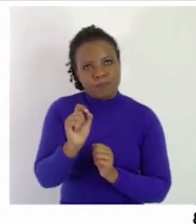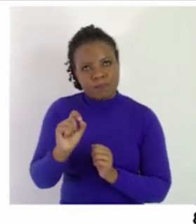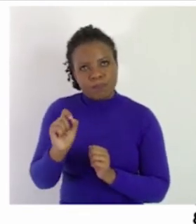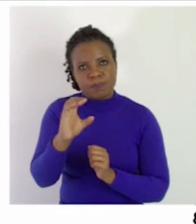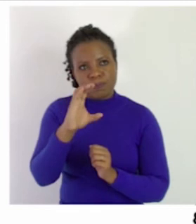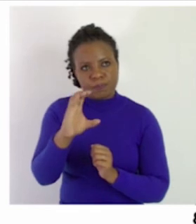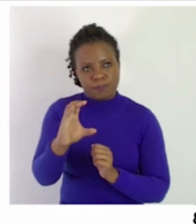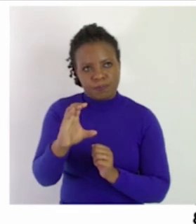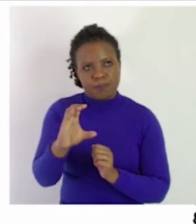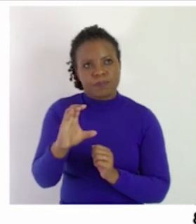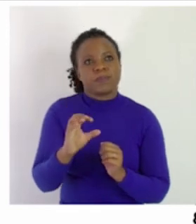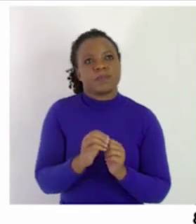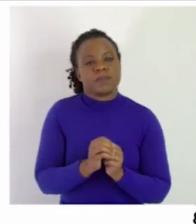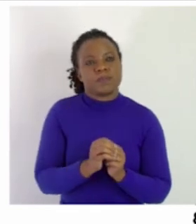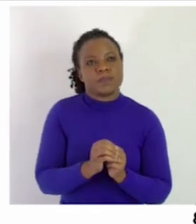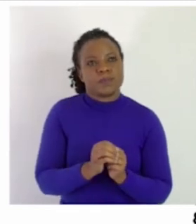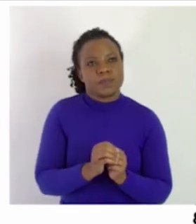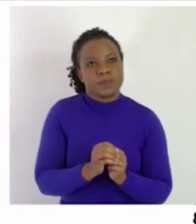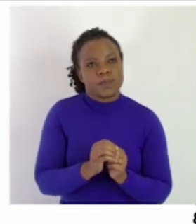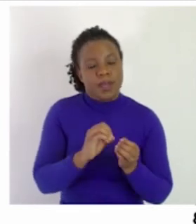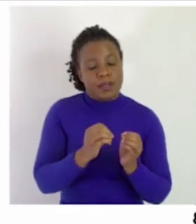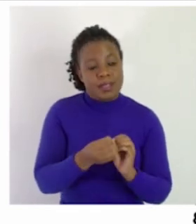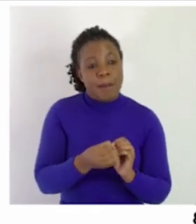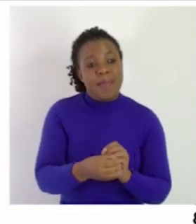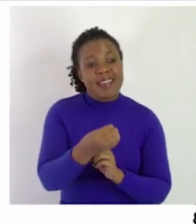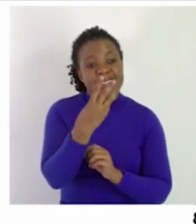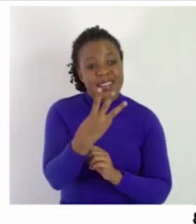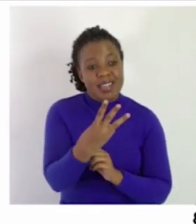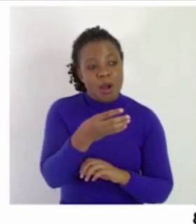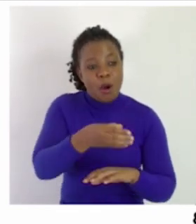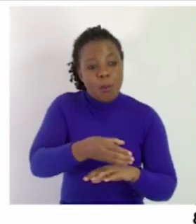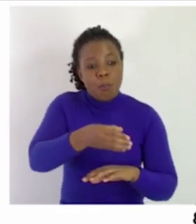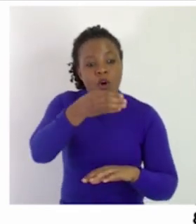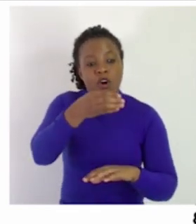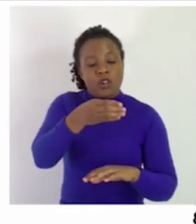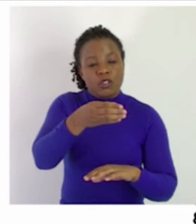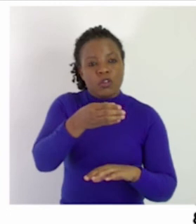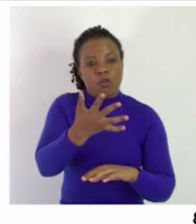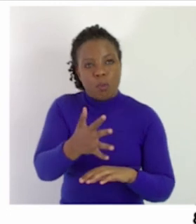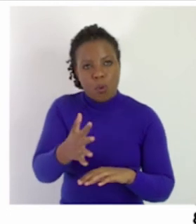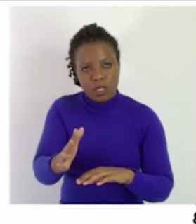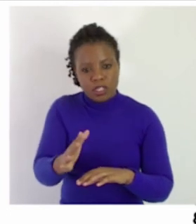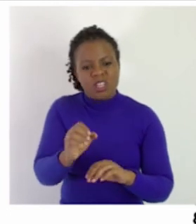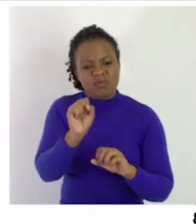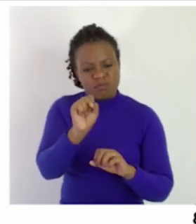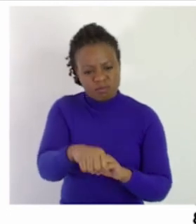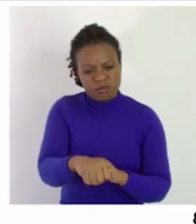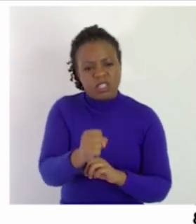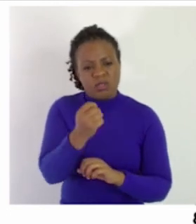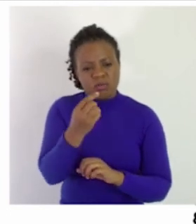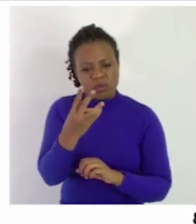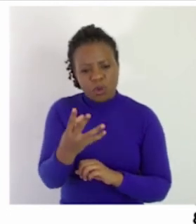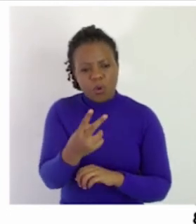That's our number 3, bottle of water. It's countable. 1 bottle